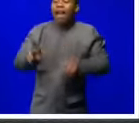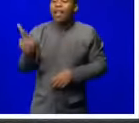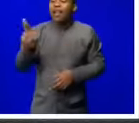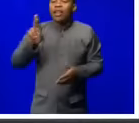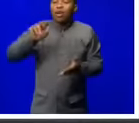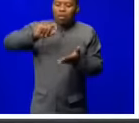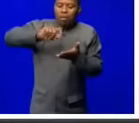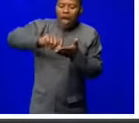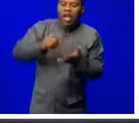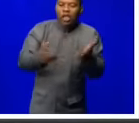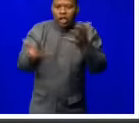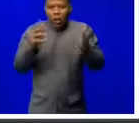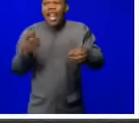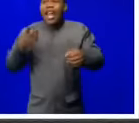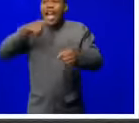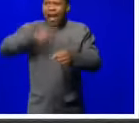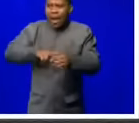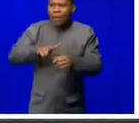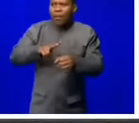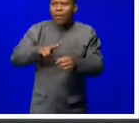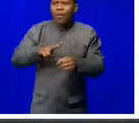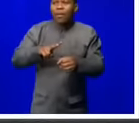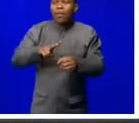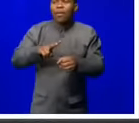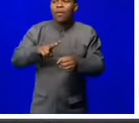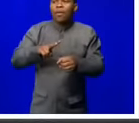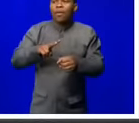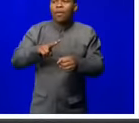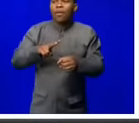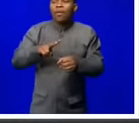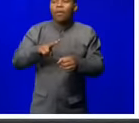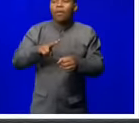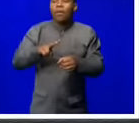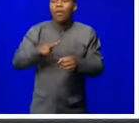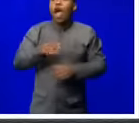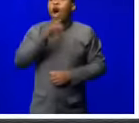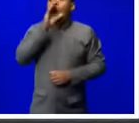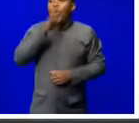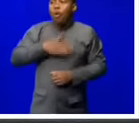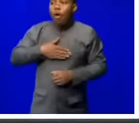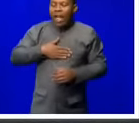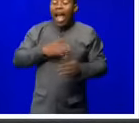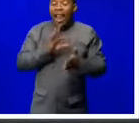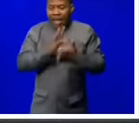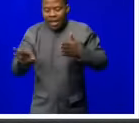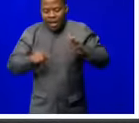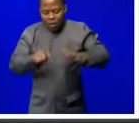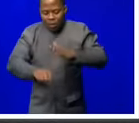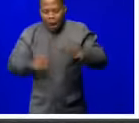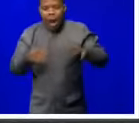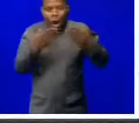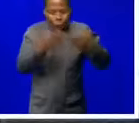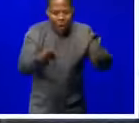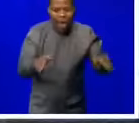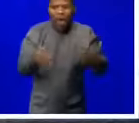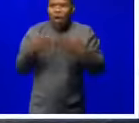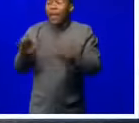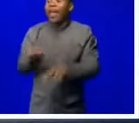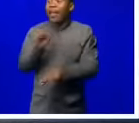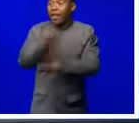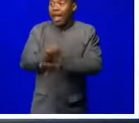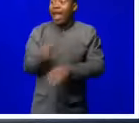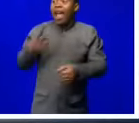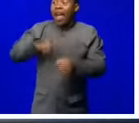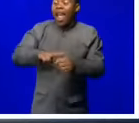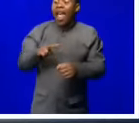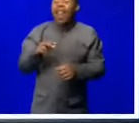just also in line with what government's doing, we're rolling out in more than one area clean water distribution, trying to get more and more in Maswati. Ngisho ke